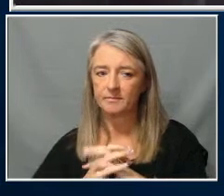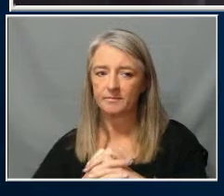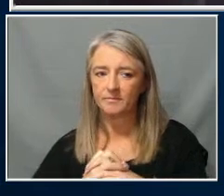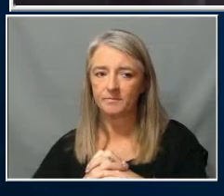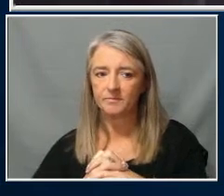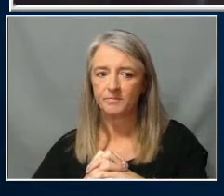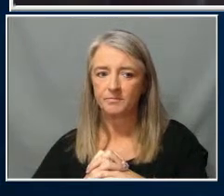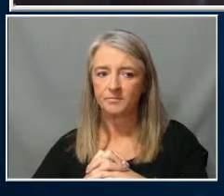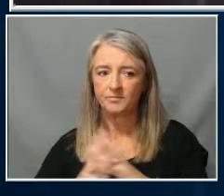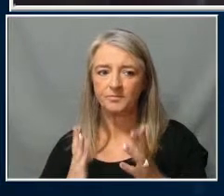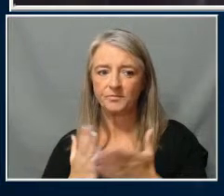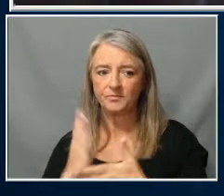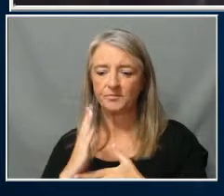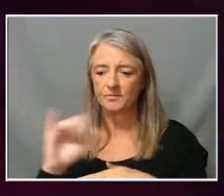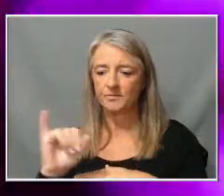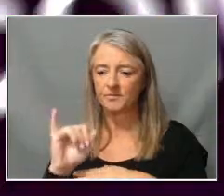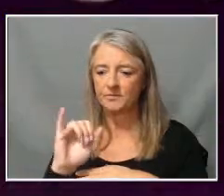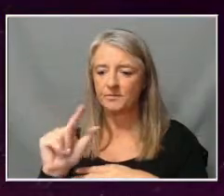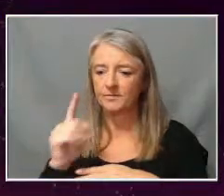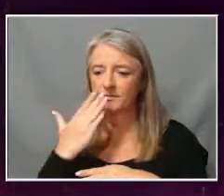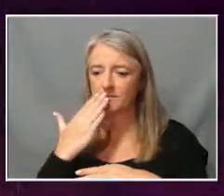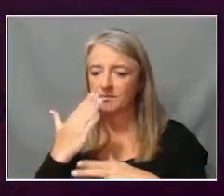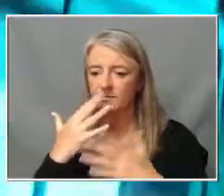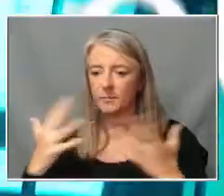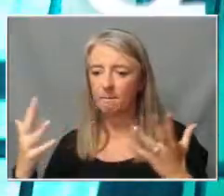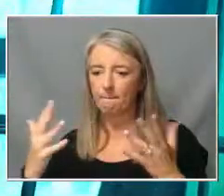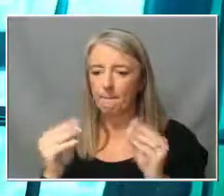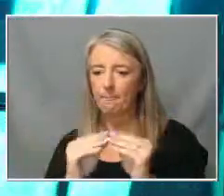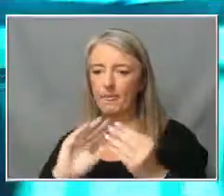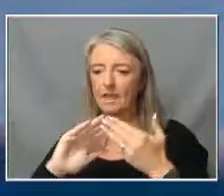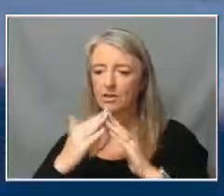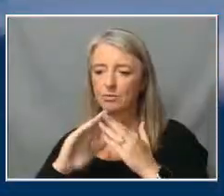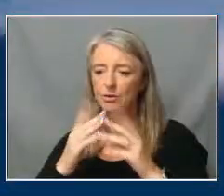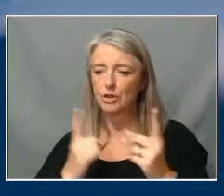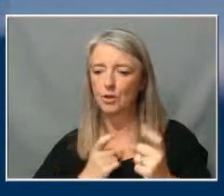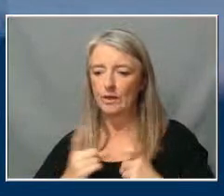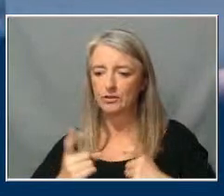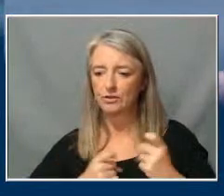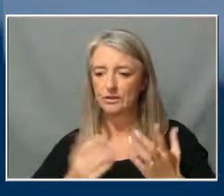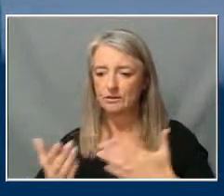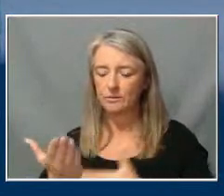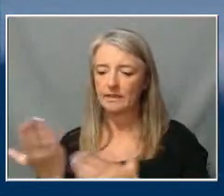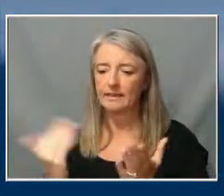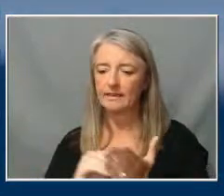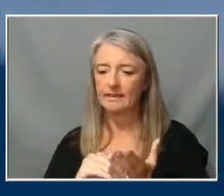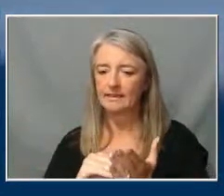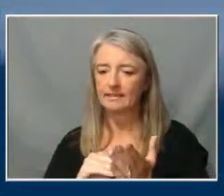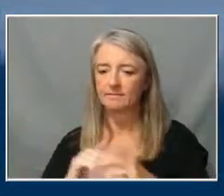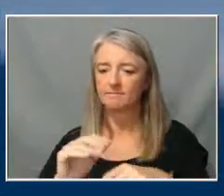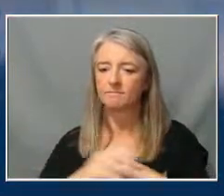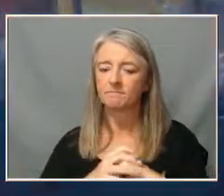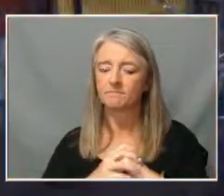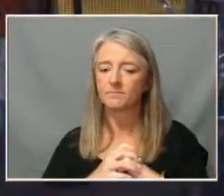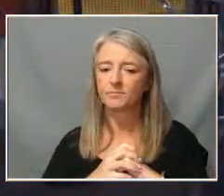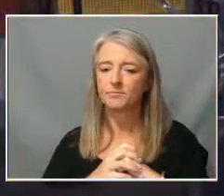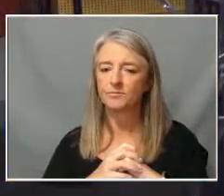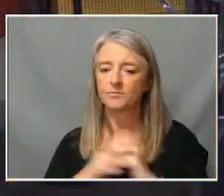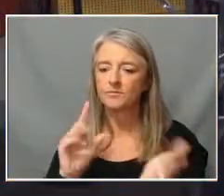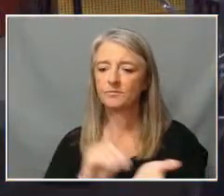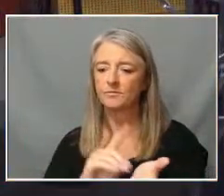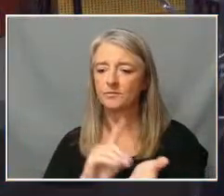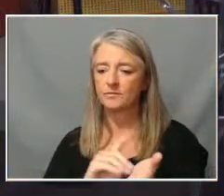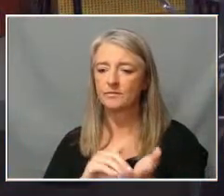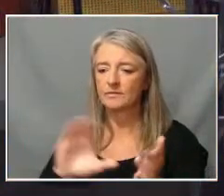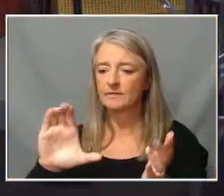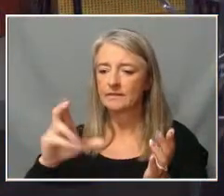All right, Jill, Hawk, thank you so much. Let's get to some community questions this morning. And Yen Liang has one for Dr. Rosenthal. Can